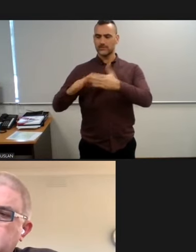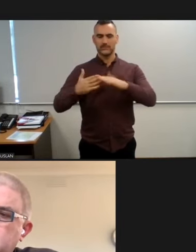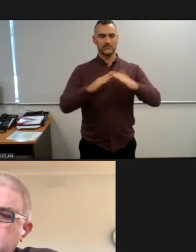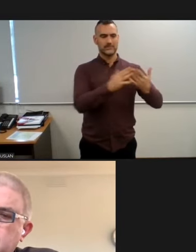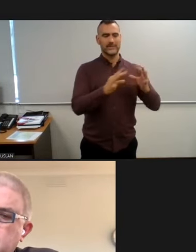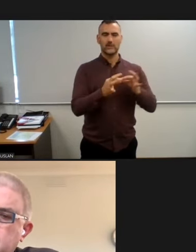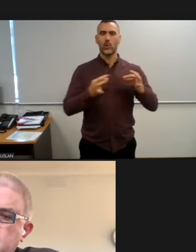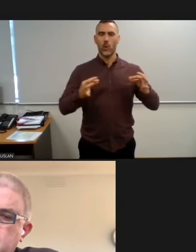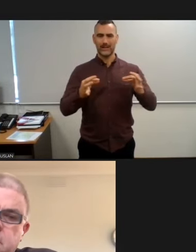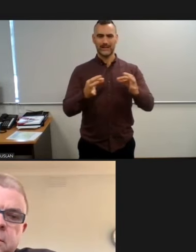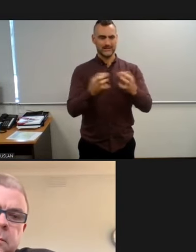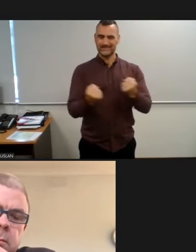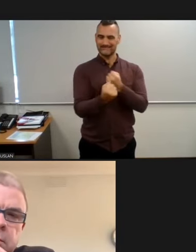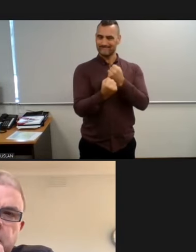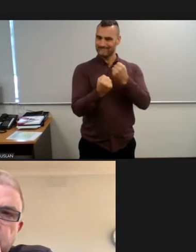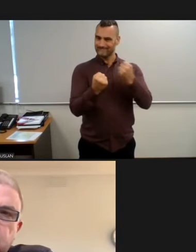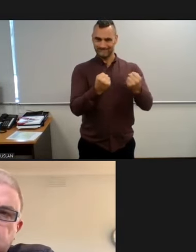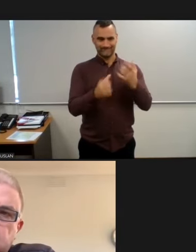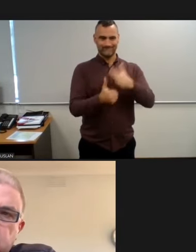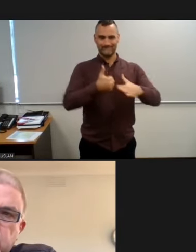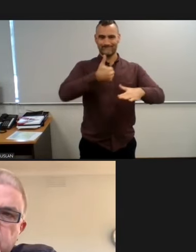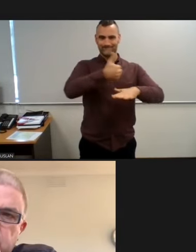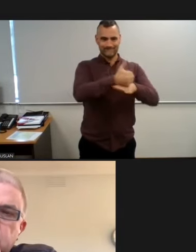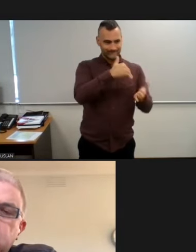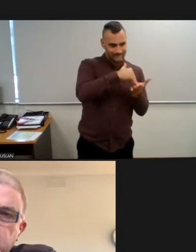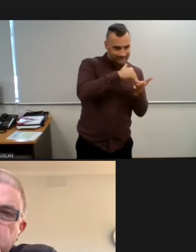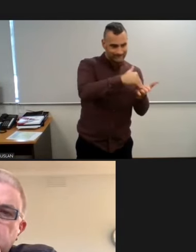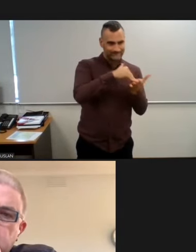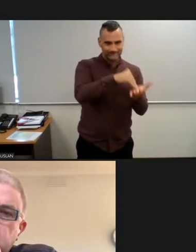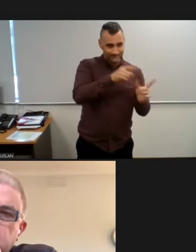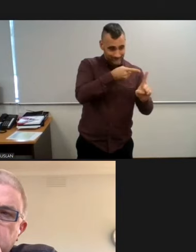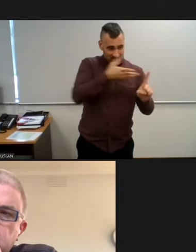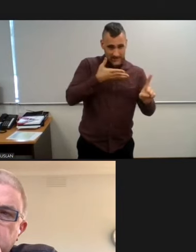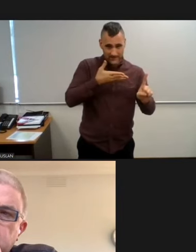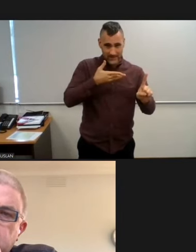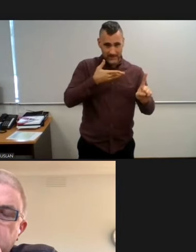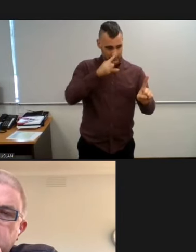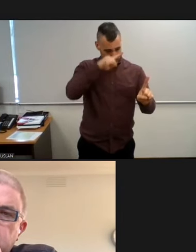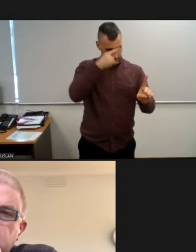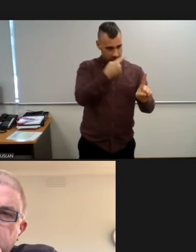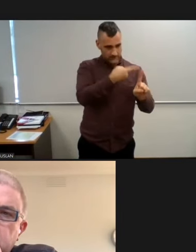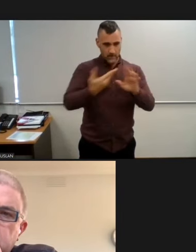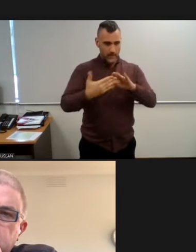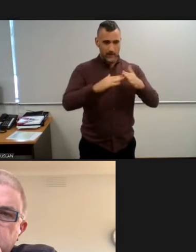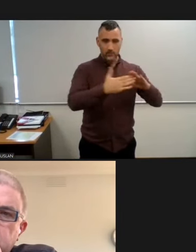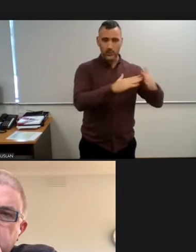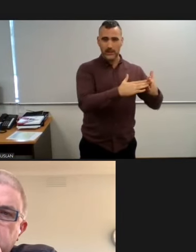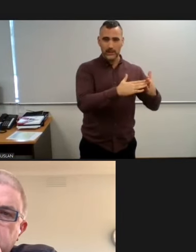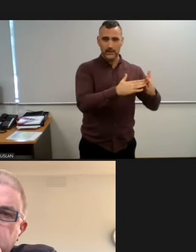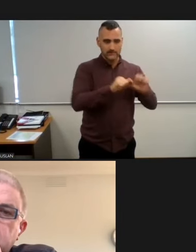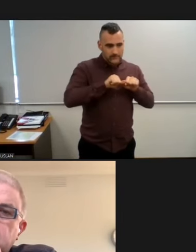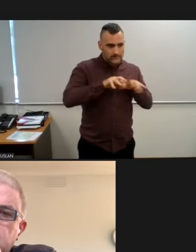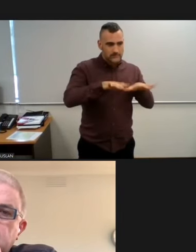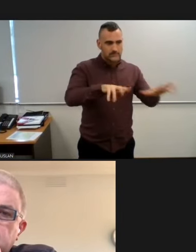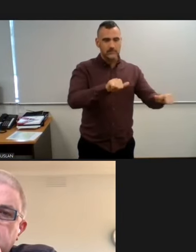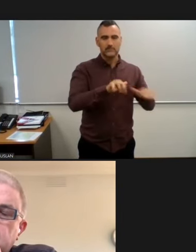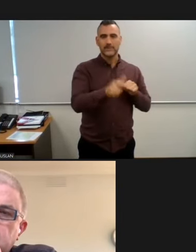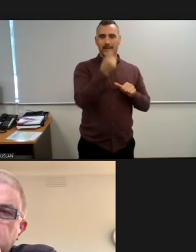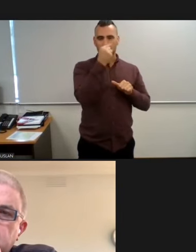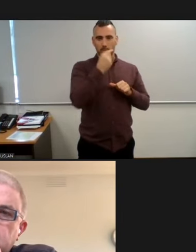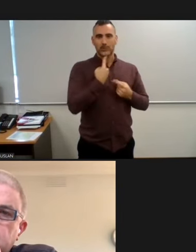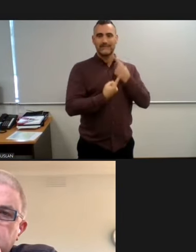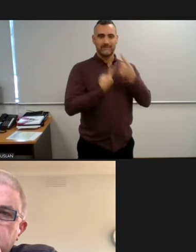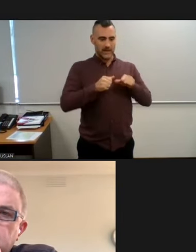and are very keen to assist at the moment as well in making sure we can get the best possible information out to all of our